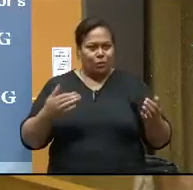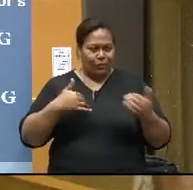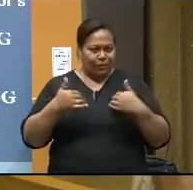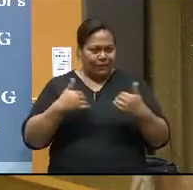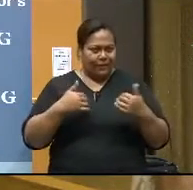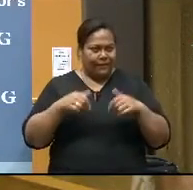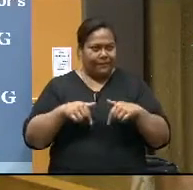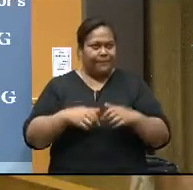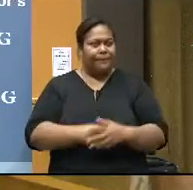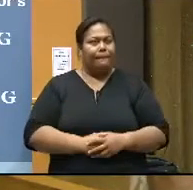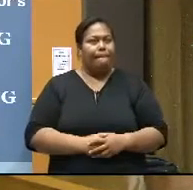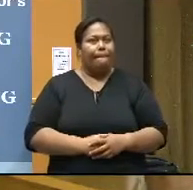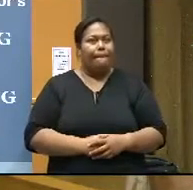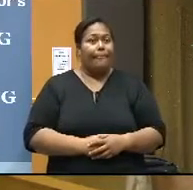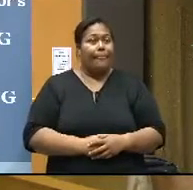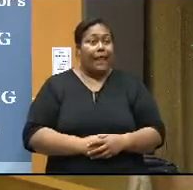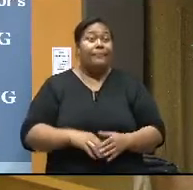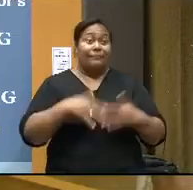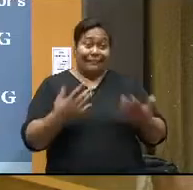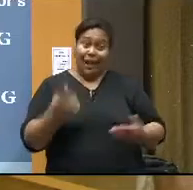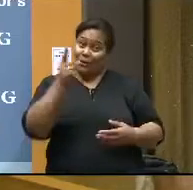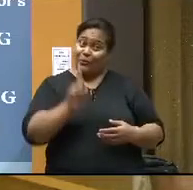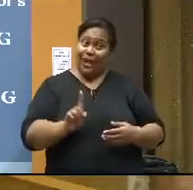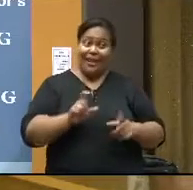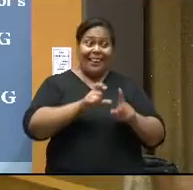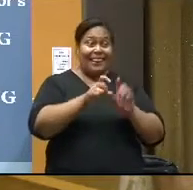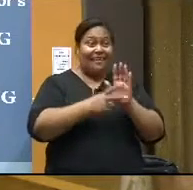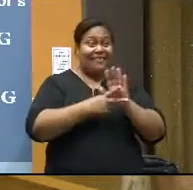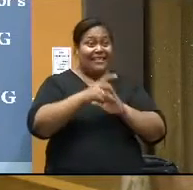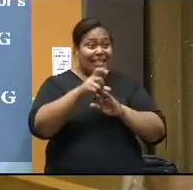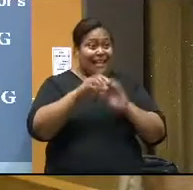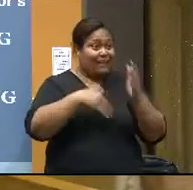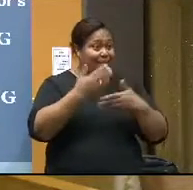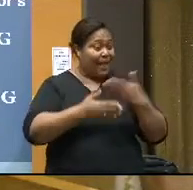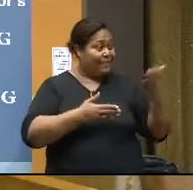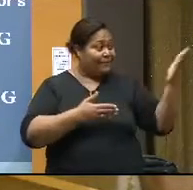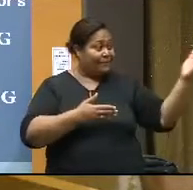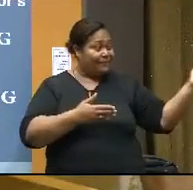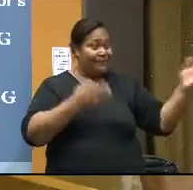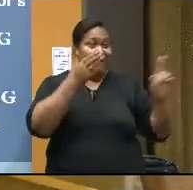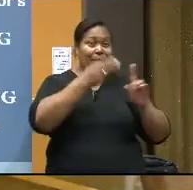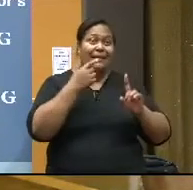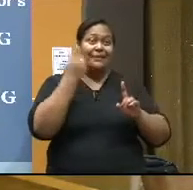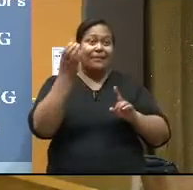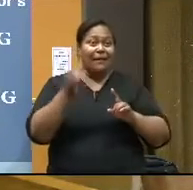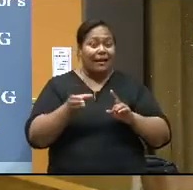University. Now today, as DVC has explained, the keynote speaker is going to talk